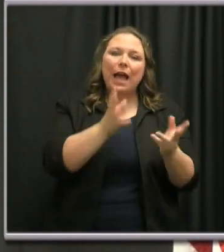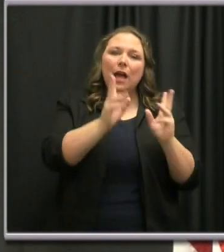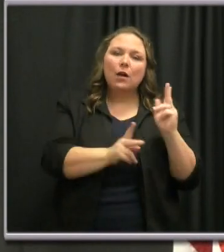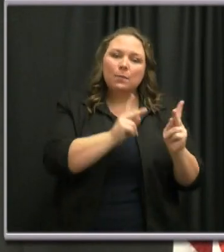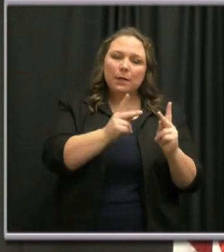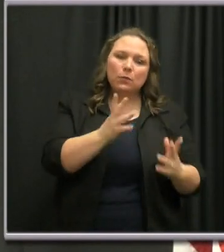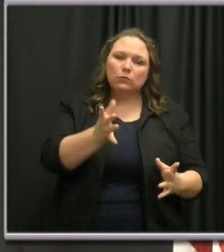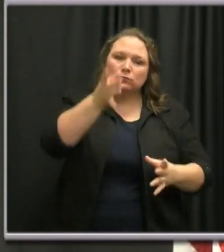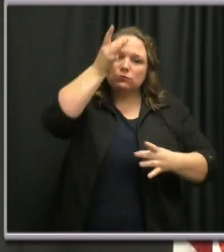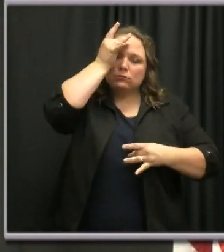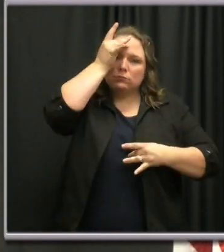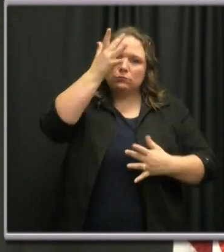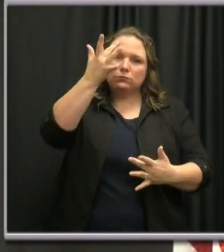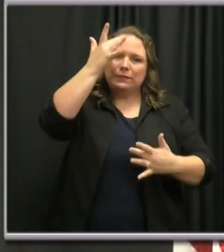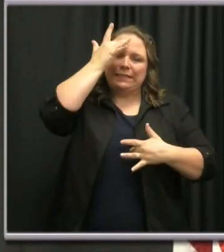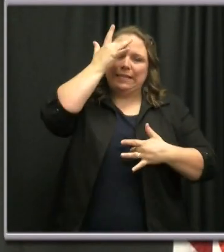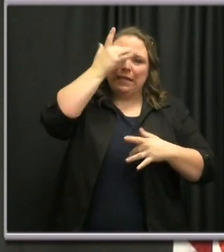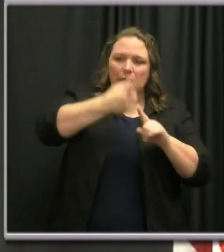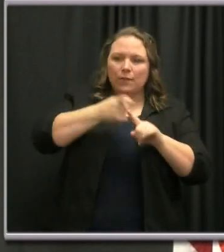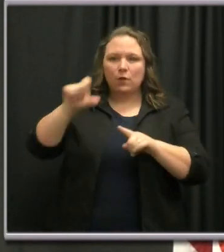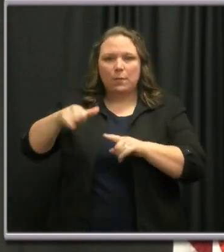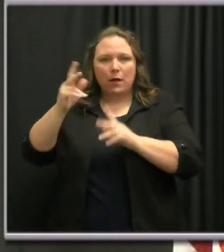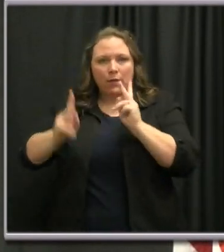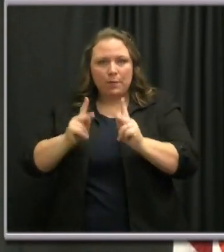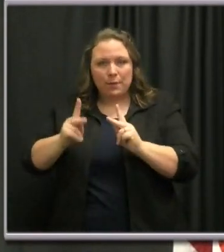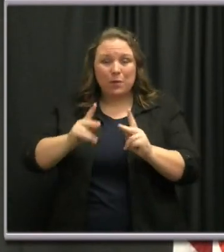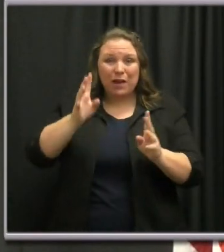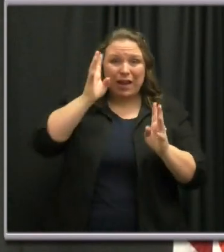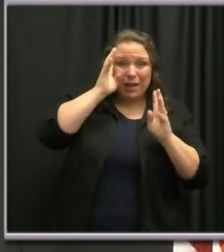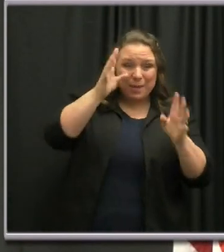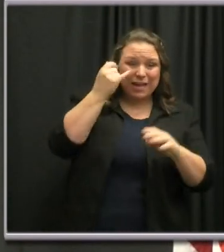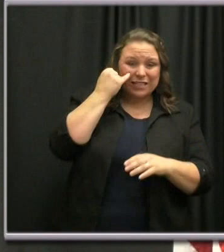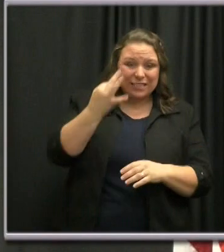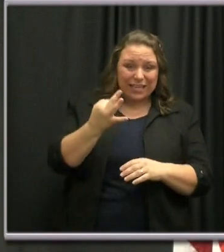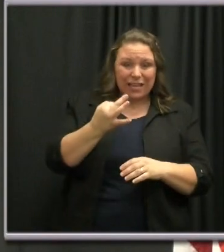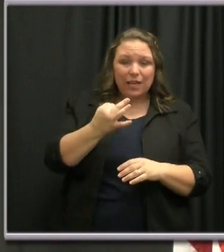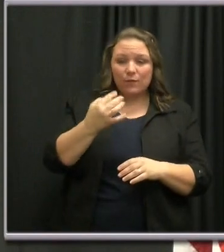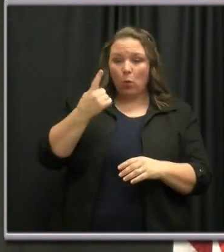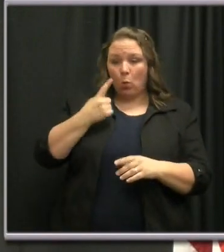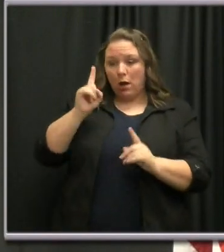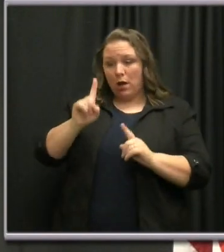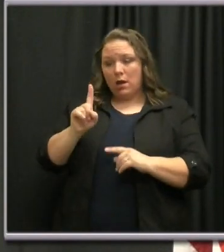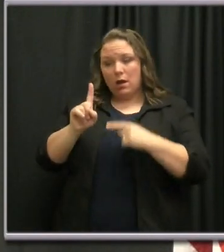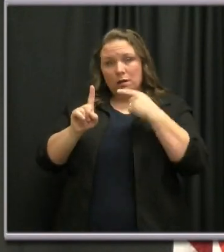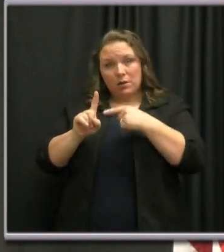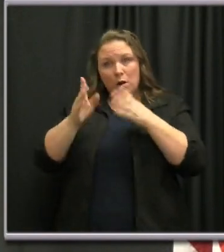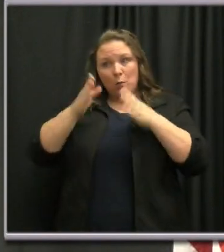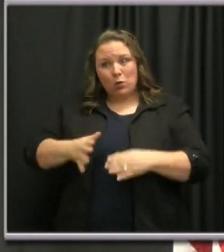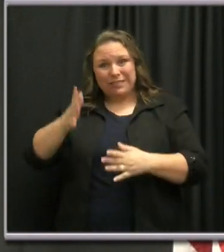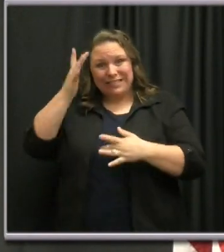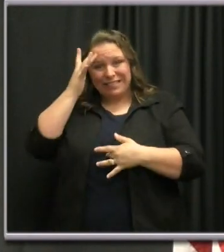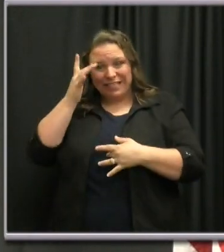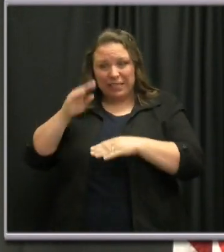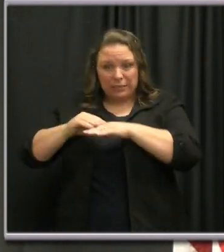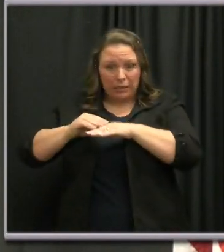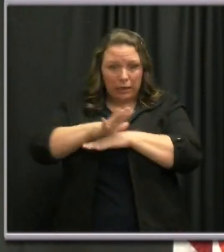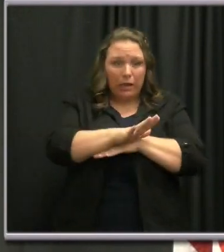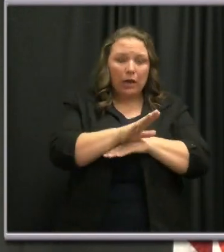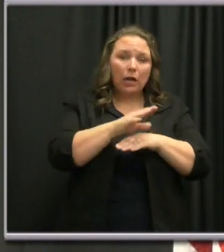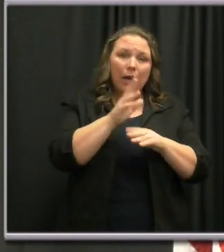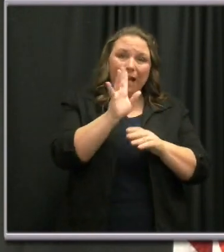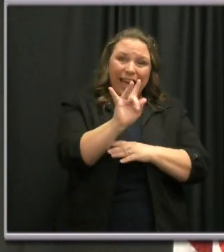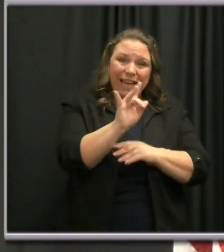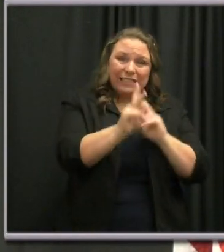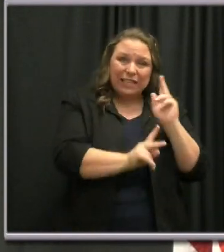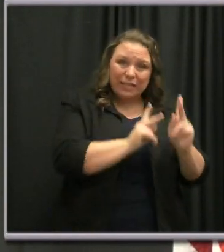infected. So imagine how contagious the virus is if 18 people can get it from one person. Thankfully for the COVID-19